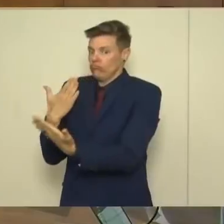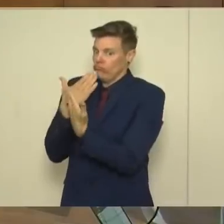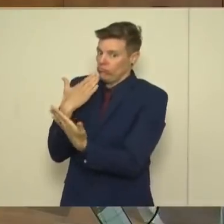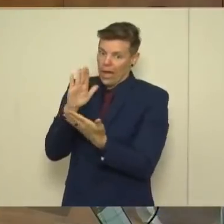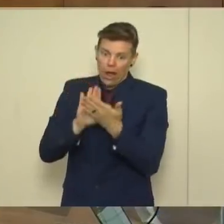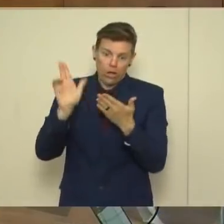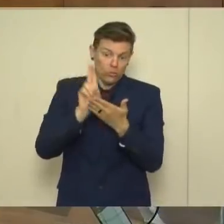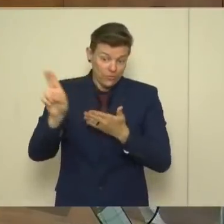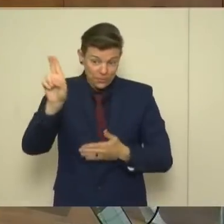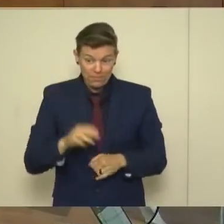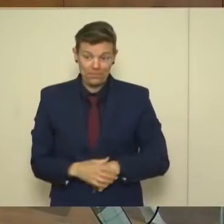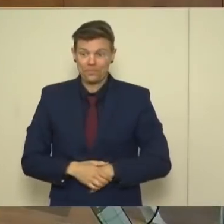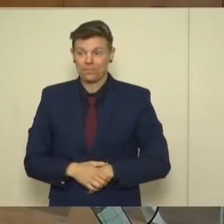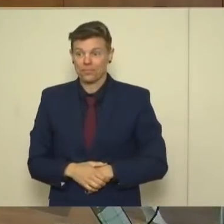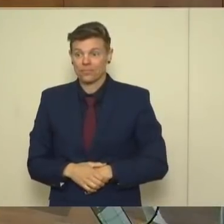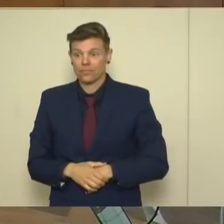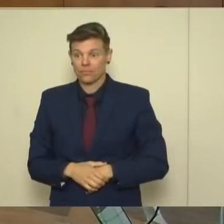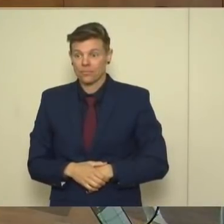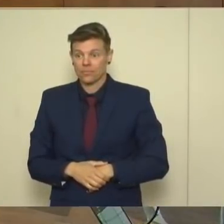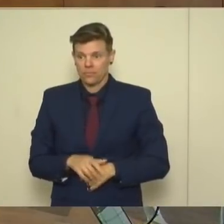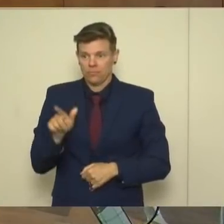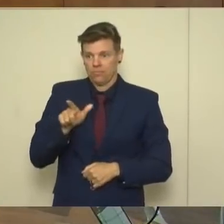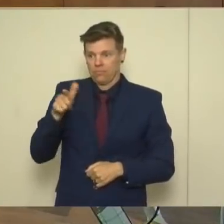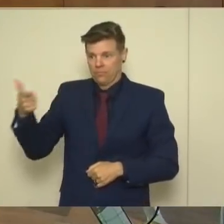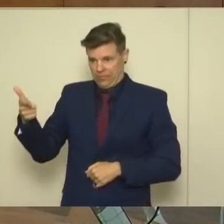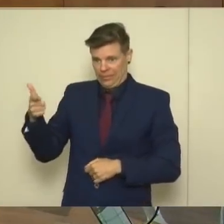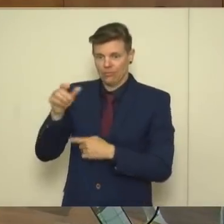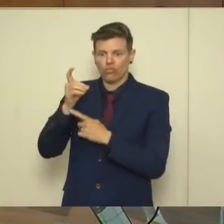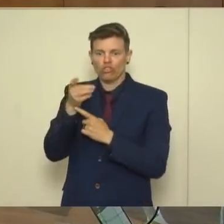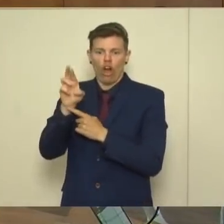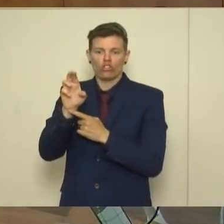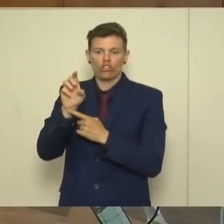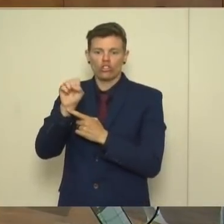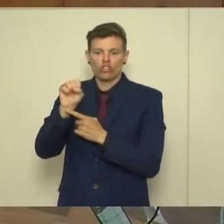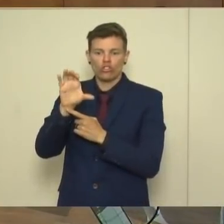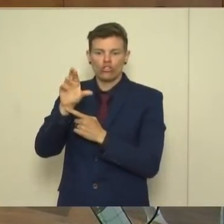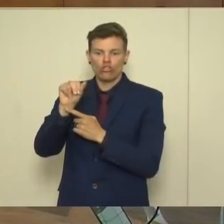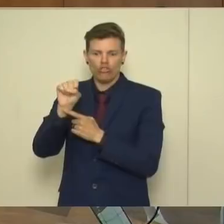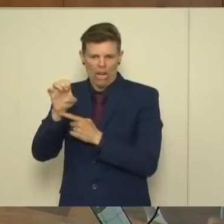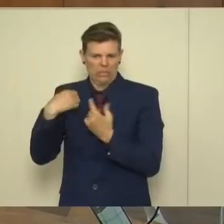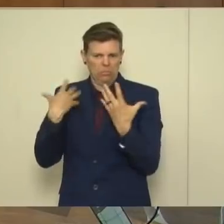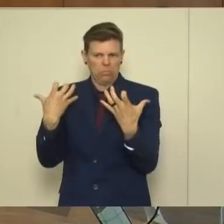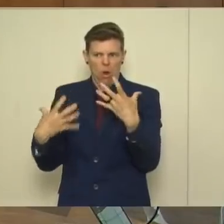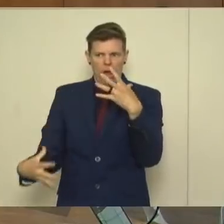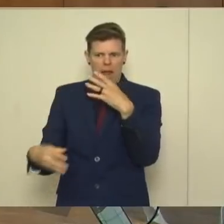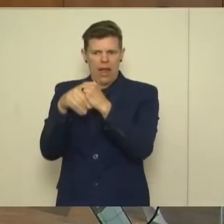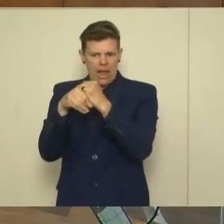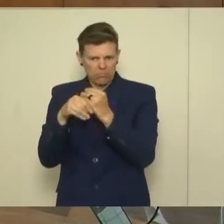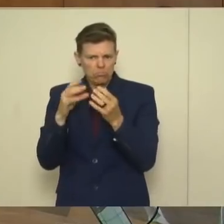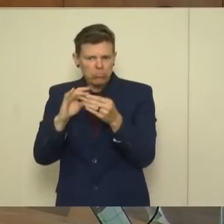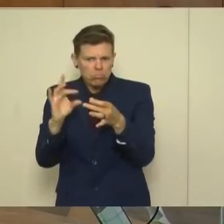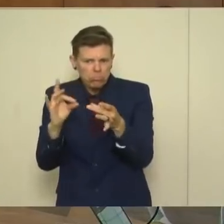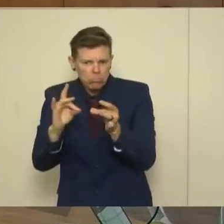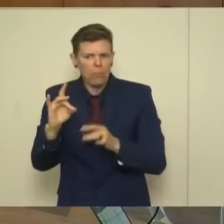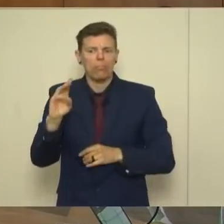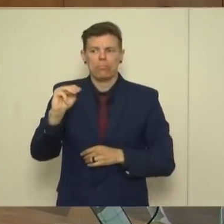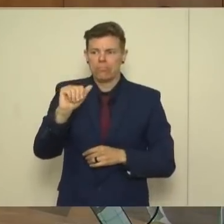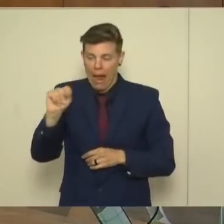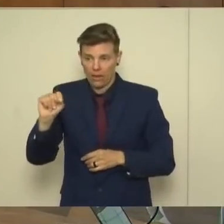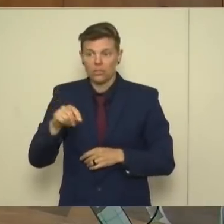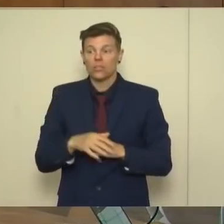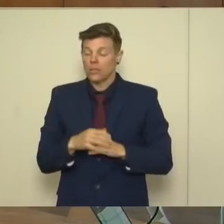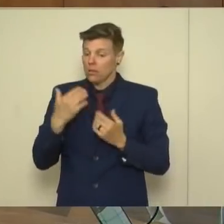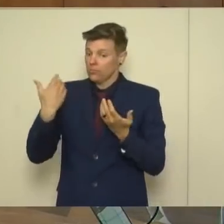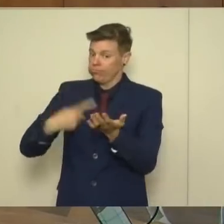Go ahead, Dr. Grace, I didn't see you. Thanks, Governor. Just real briefly, Matt, because we've been so focused on education and both higher and K